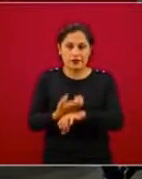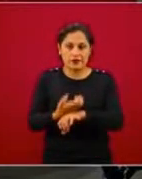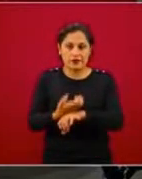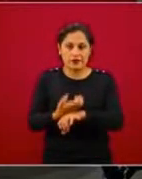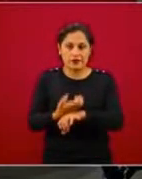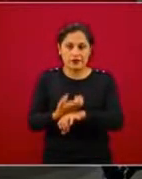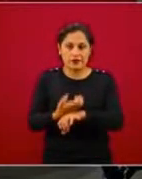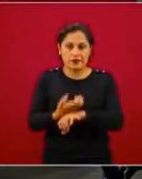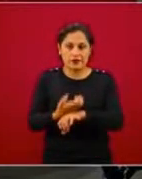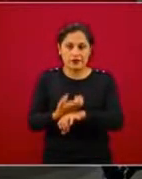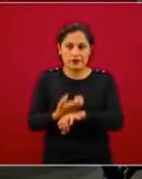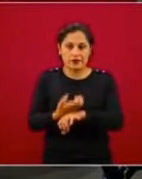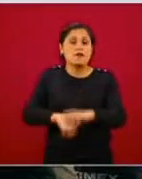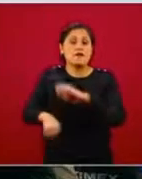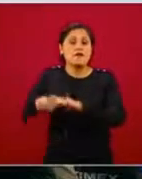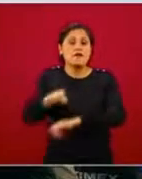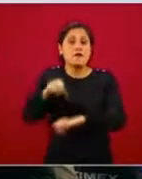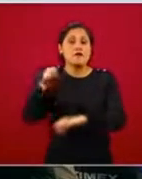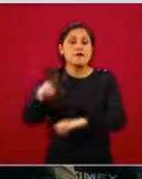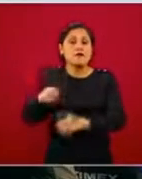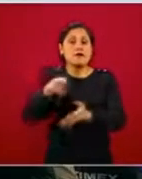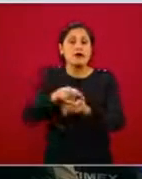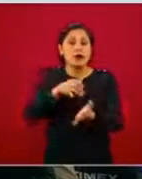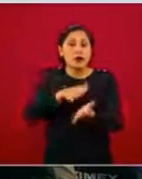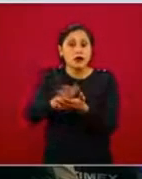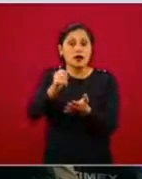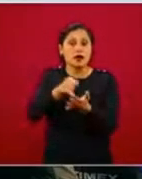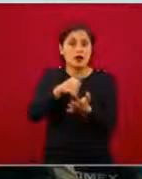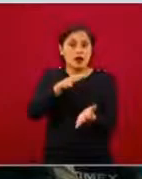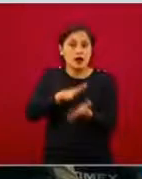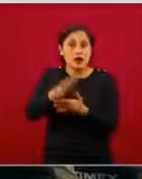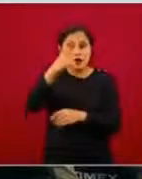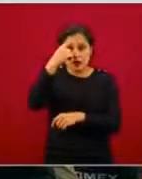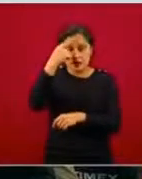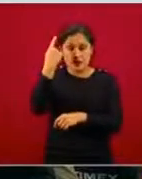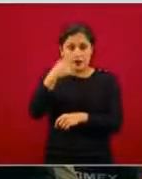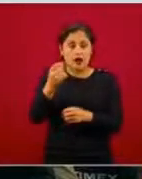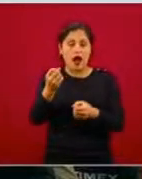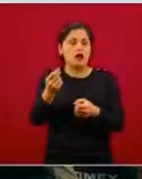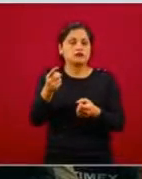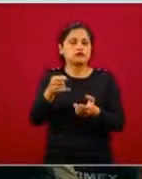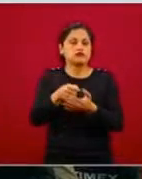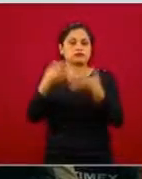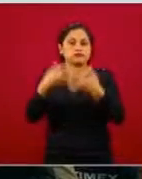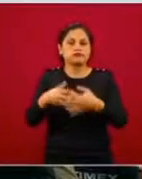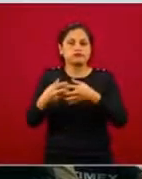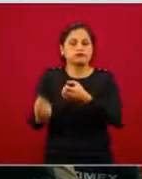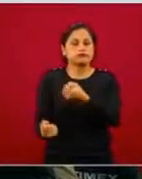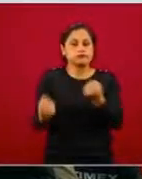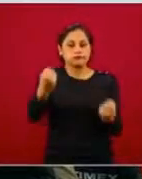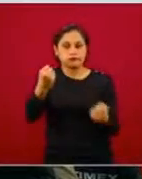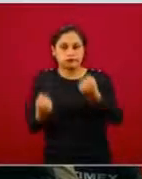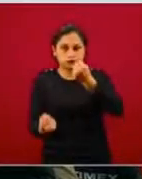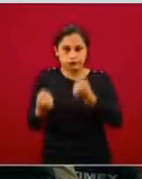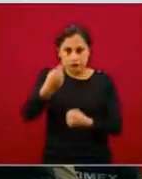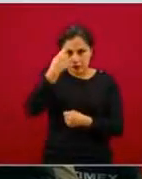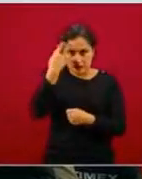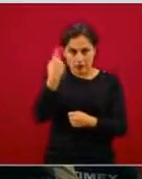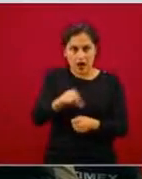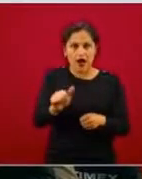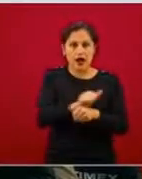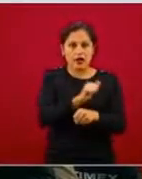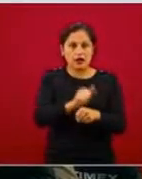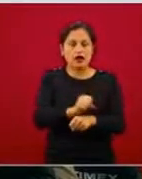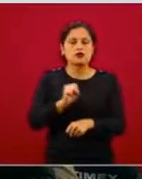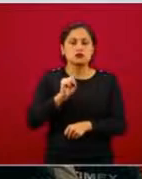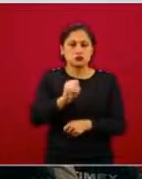Guanajuato. If they're making steering wheels for cars, then they can have their